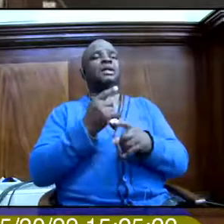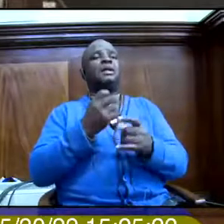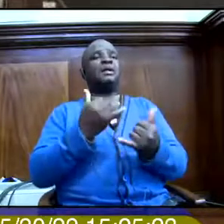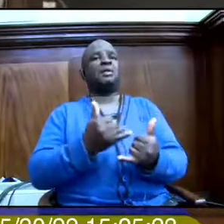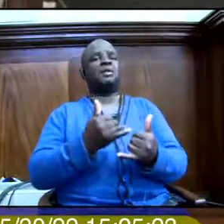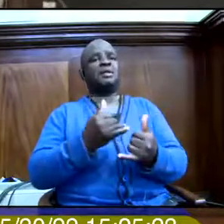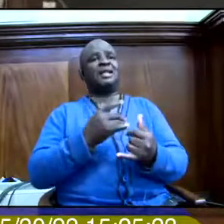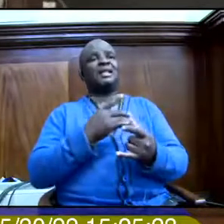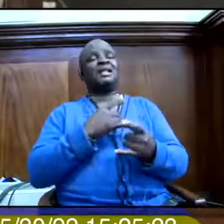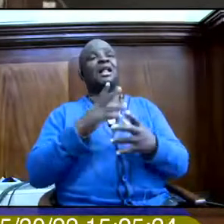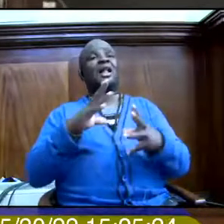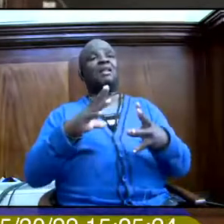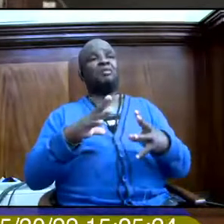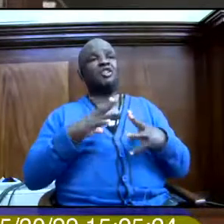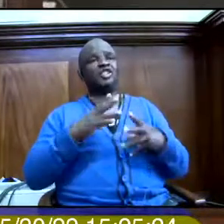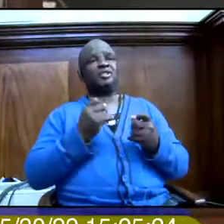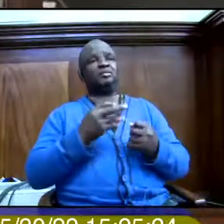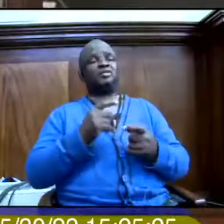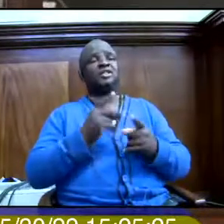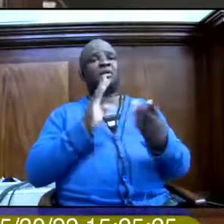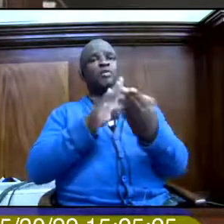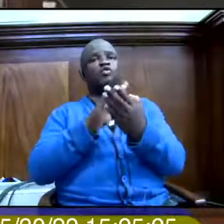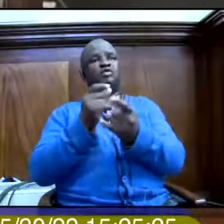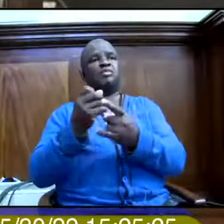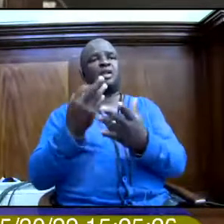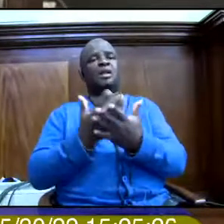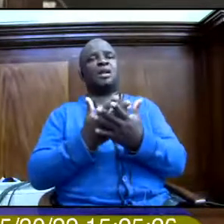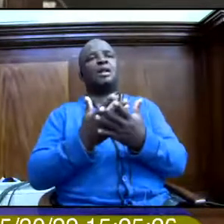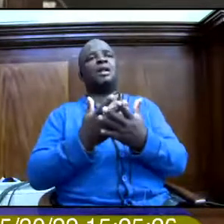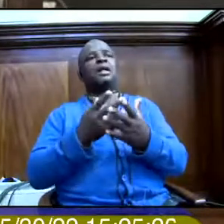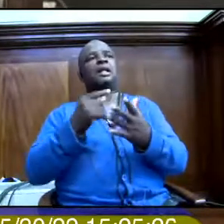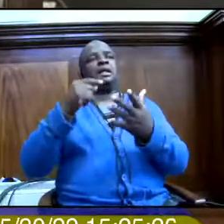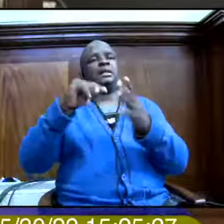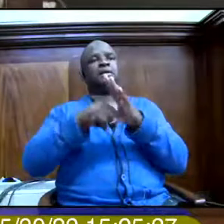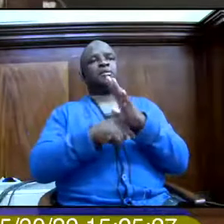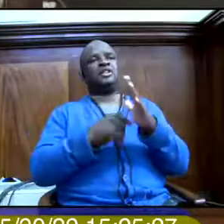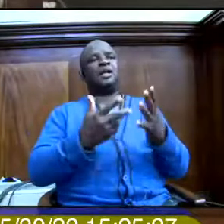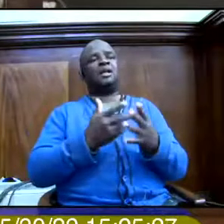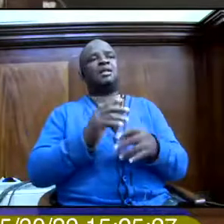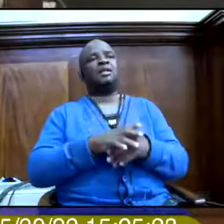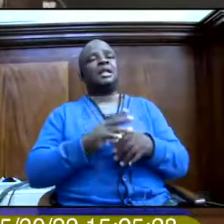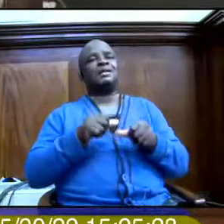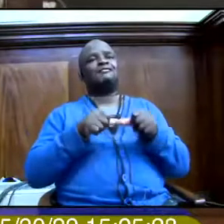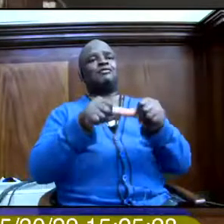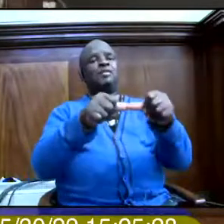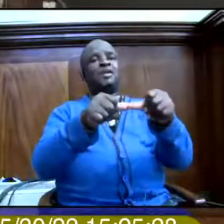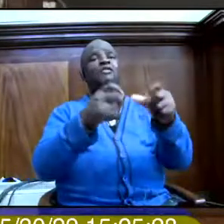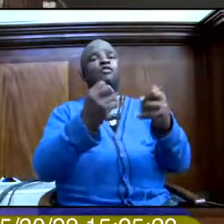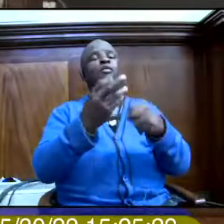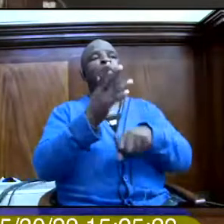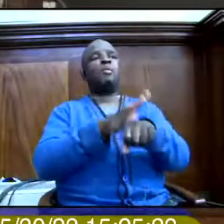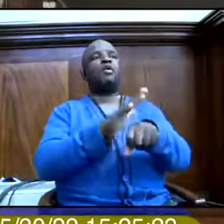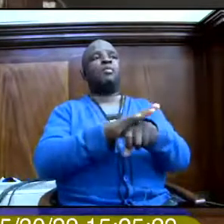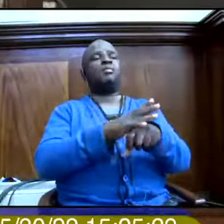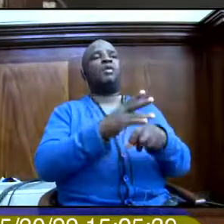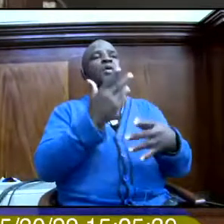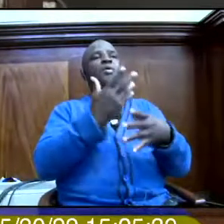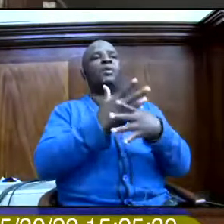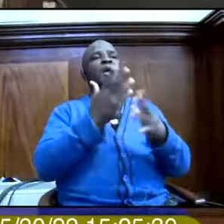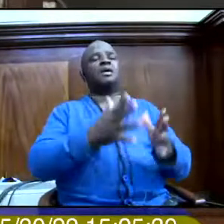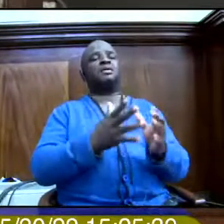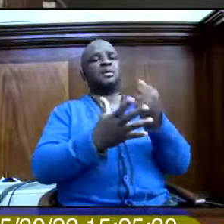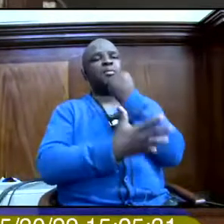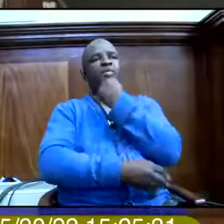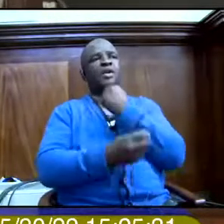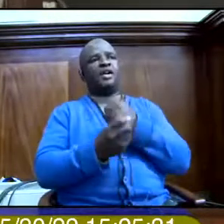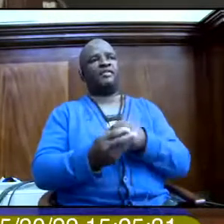success of capitalism in south africa have been depend on the continuing impoverishment of the working class and